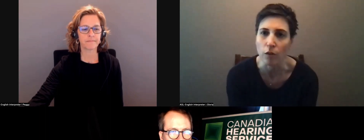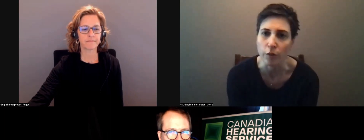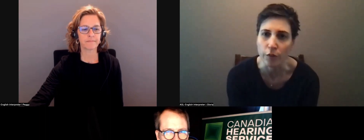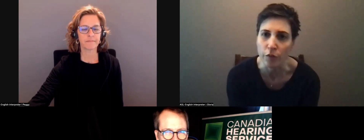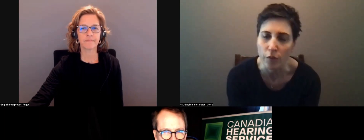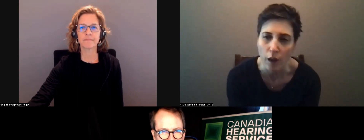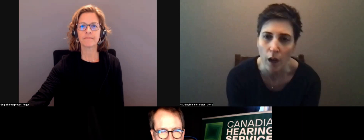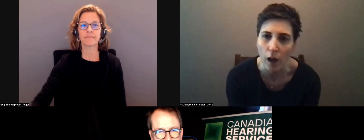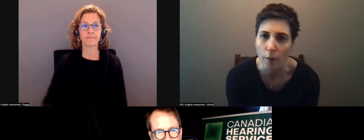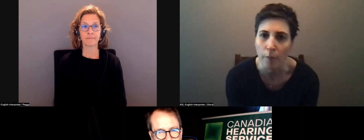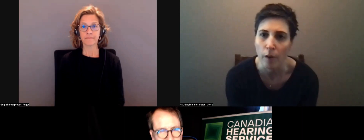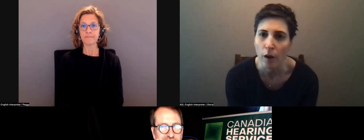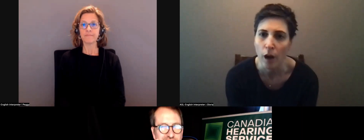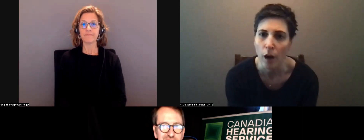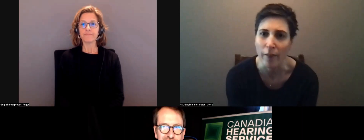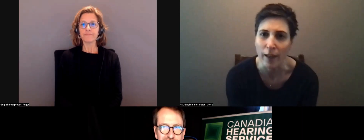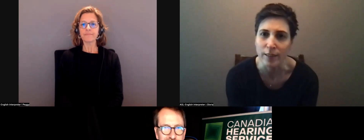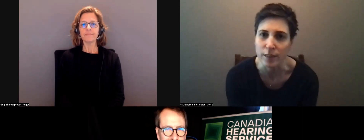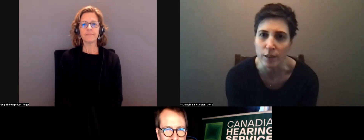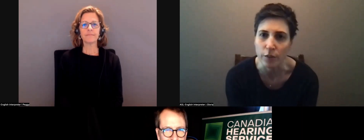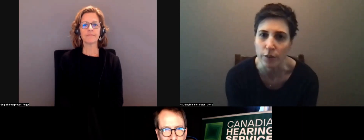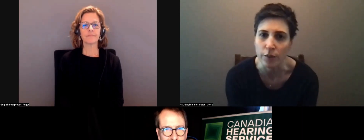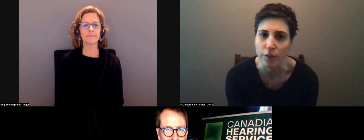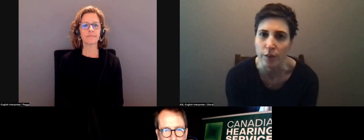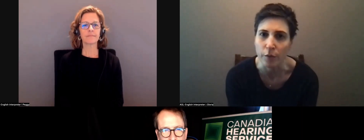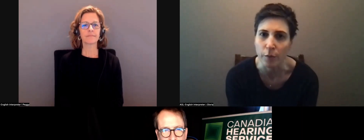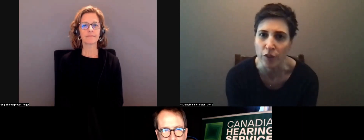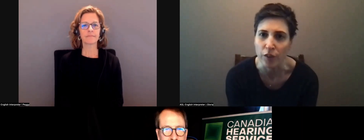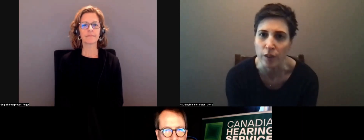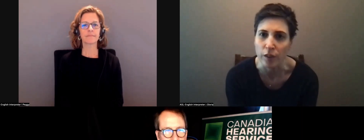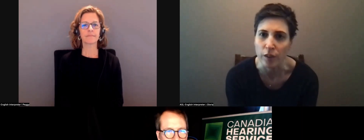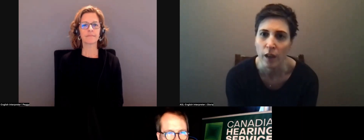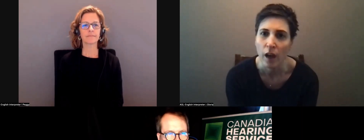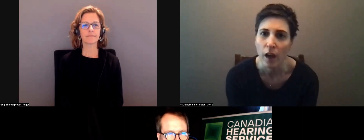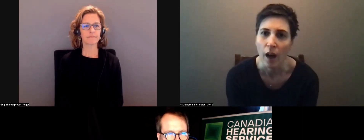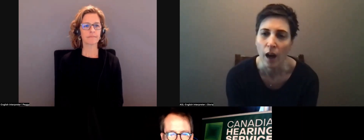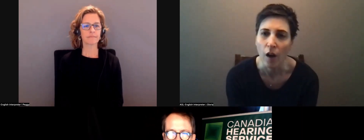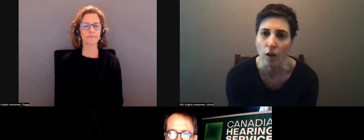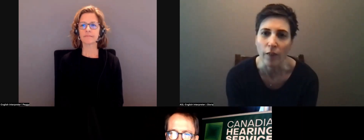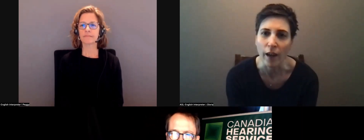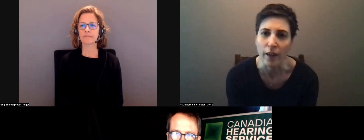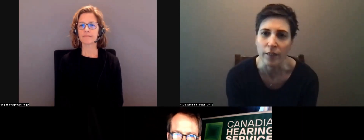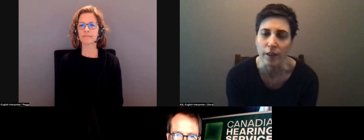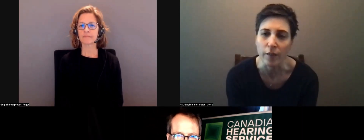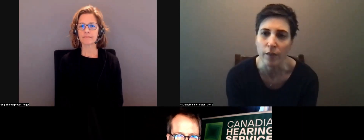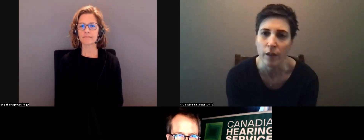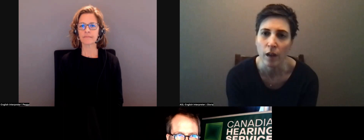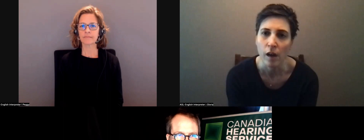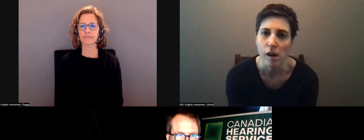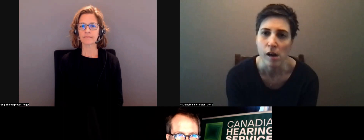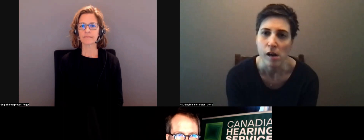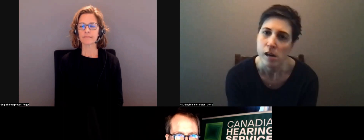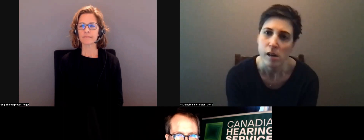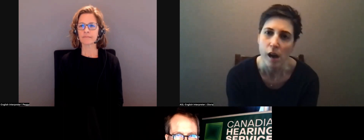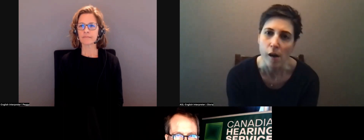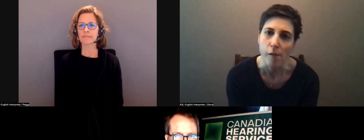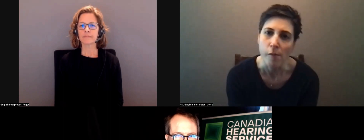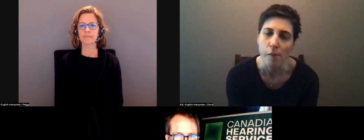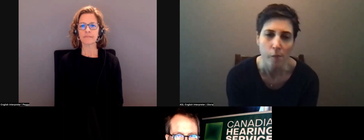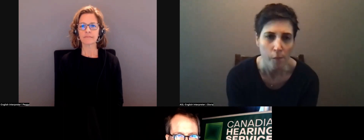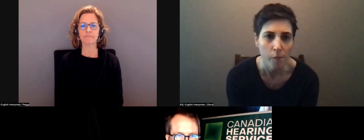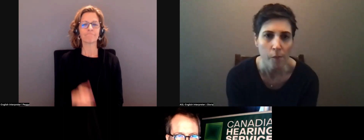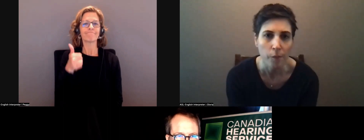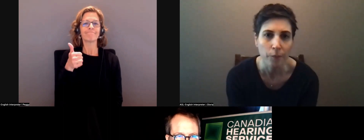how learners. How we have access to learners' information, all of that kind of stuff. perfect.